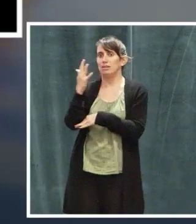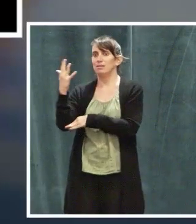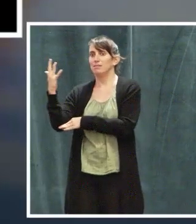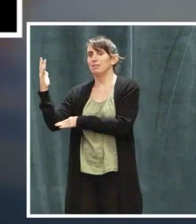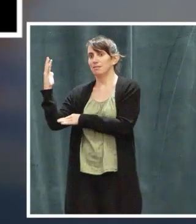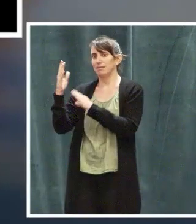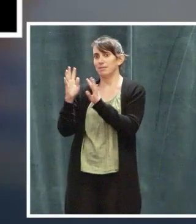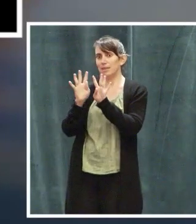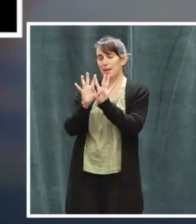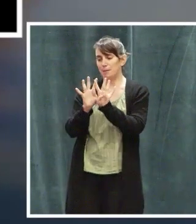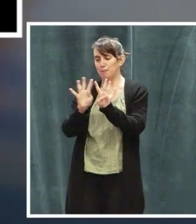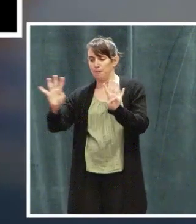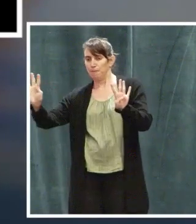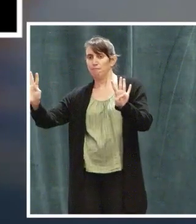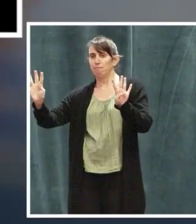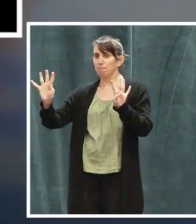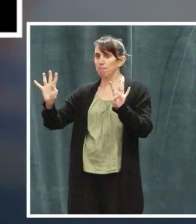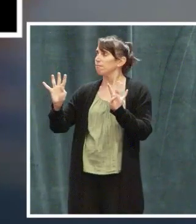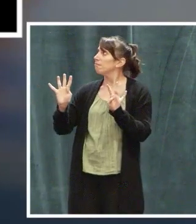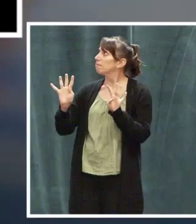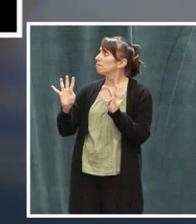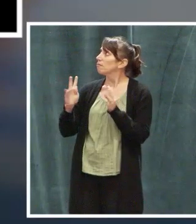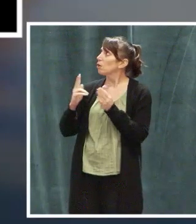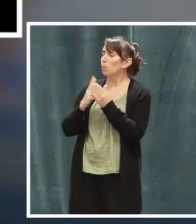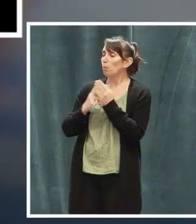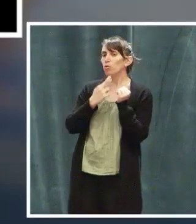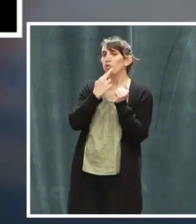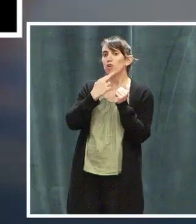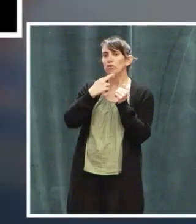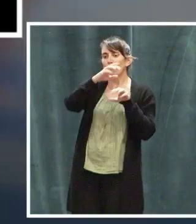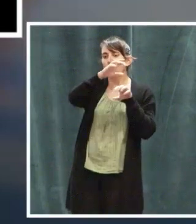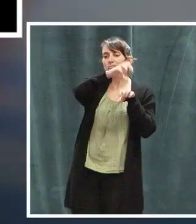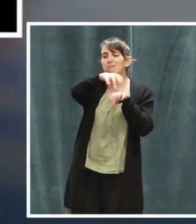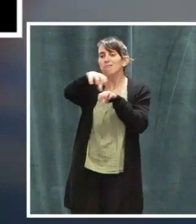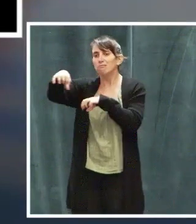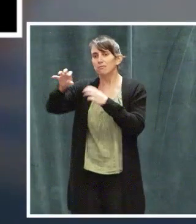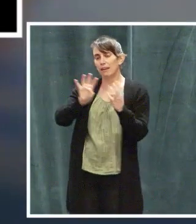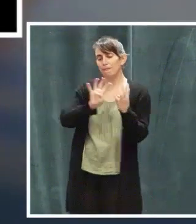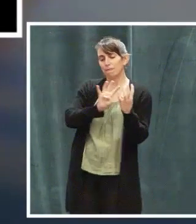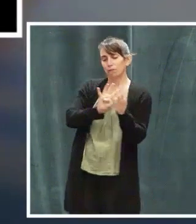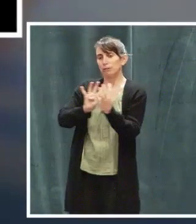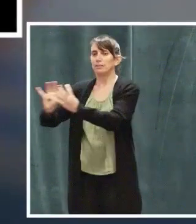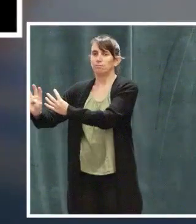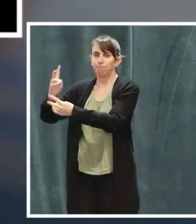tree dining terraces that are along both of the restaurant frontages that are in the area.